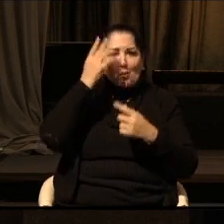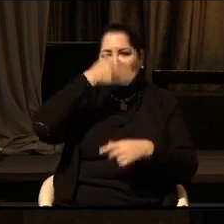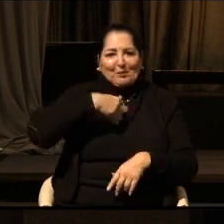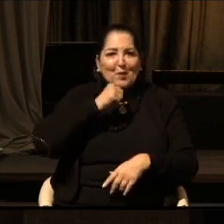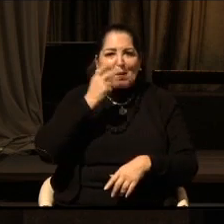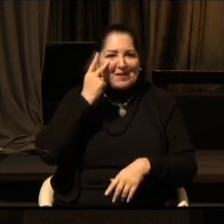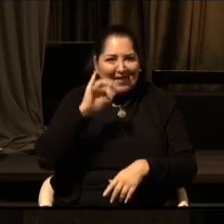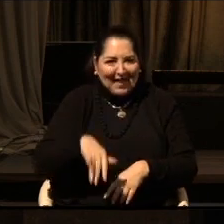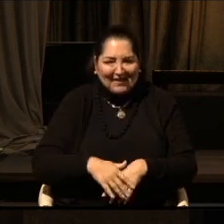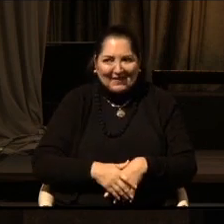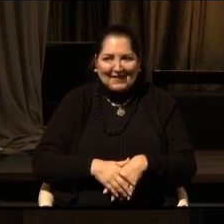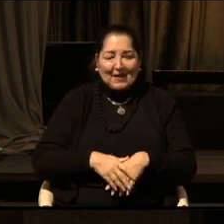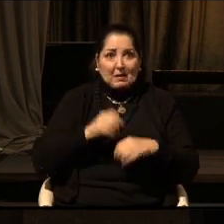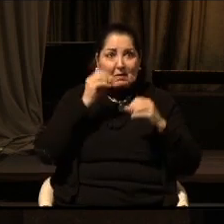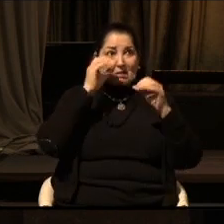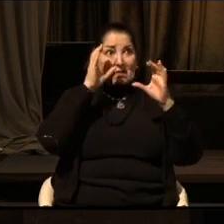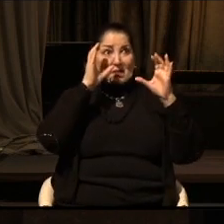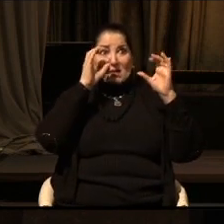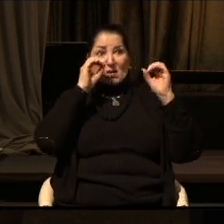communications.